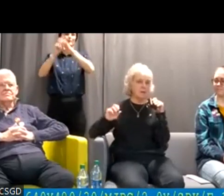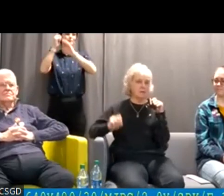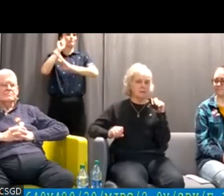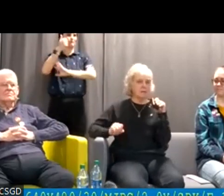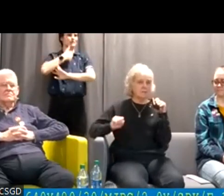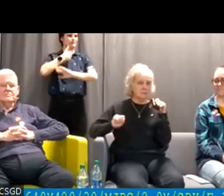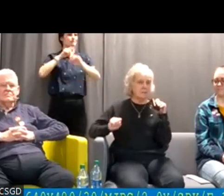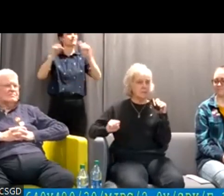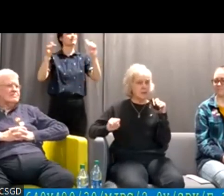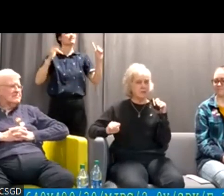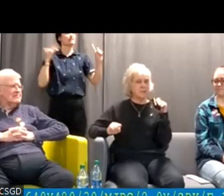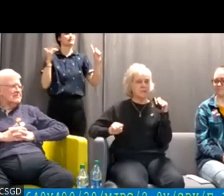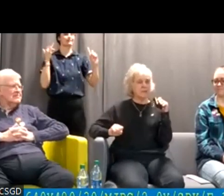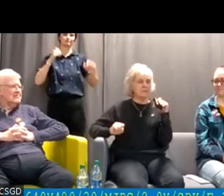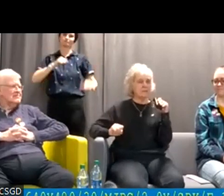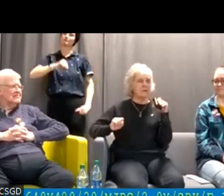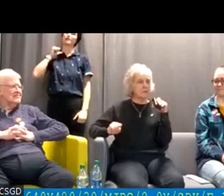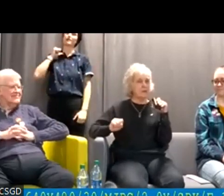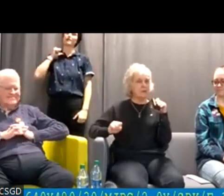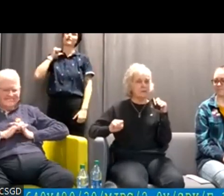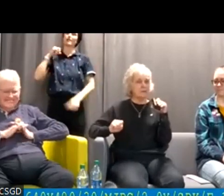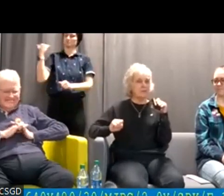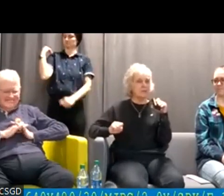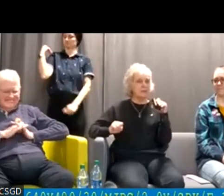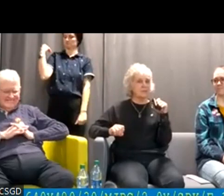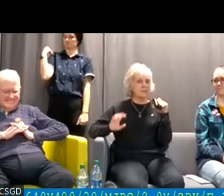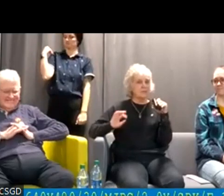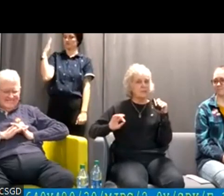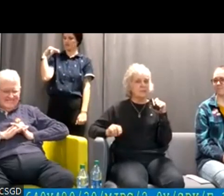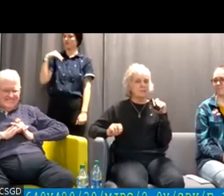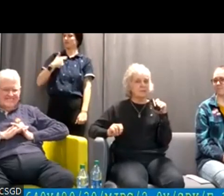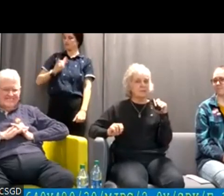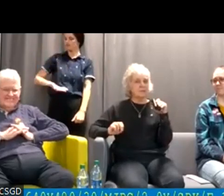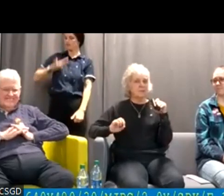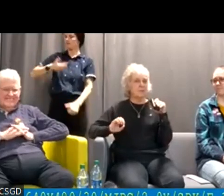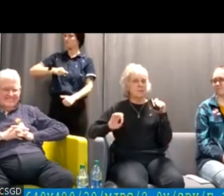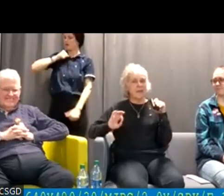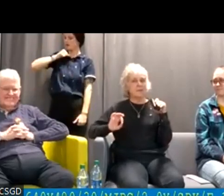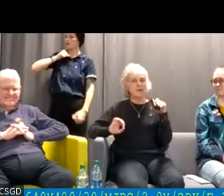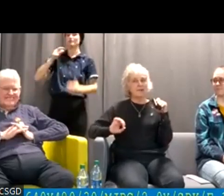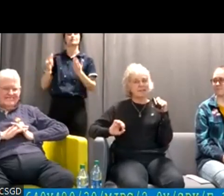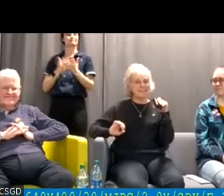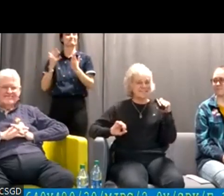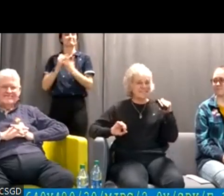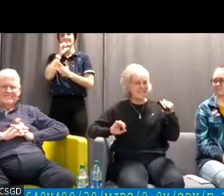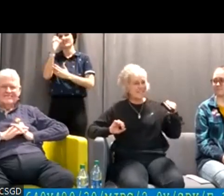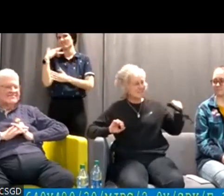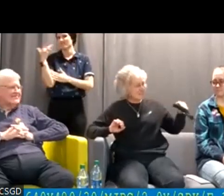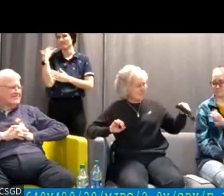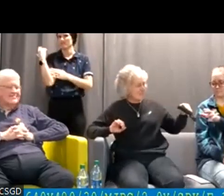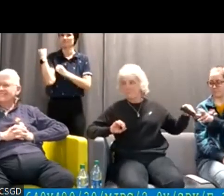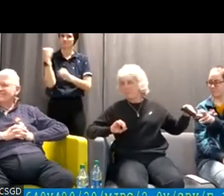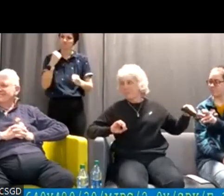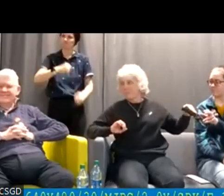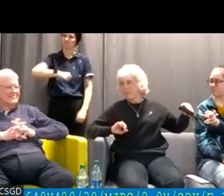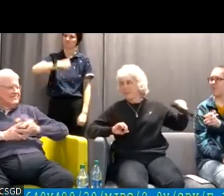am proud. I remind myself that always I am proud, but sometimes you just don't feel as proud. Is it